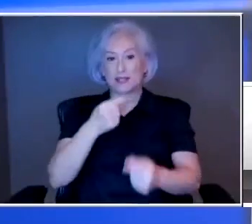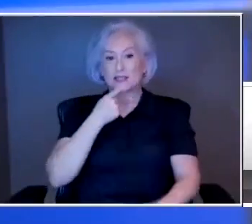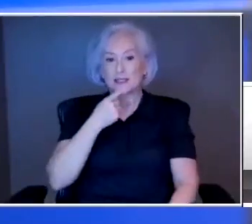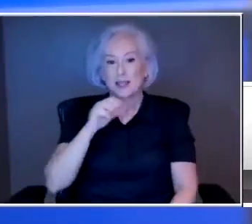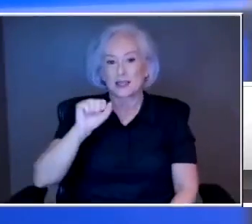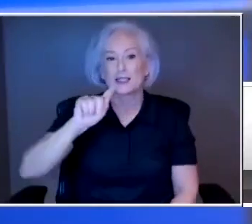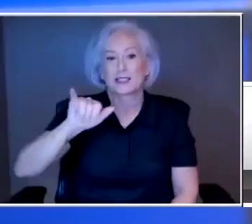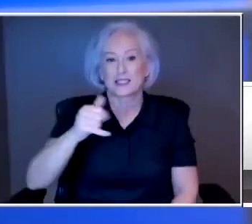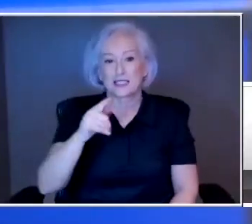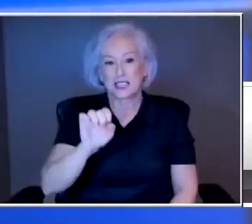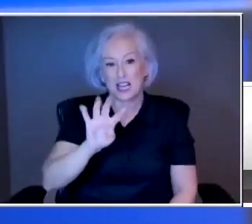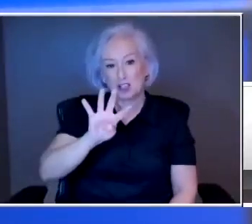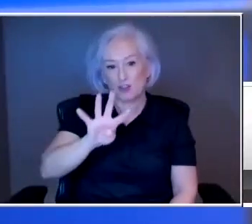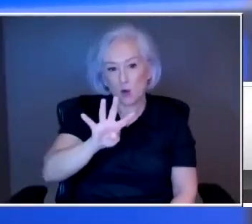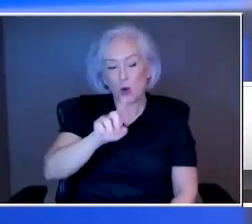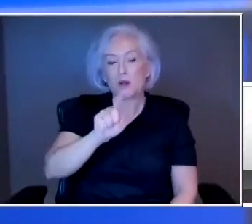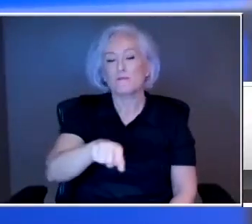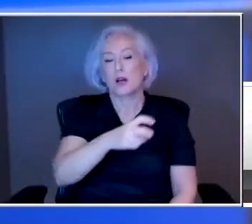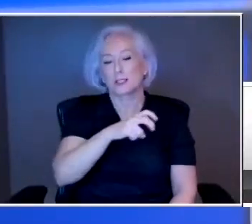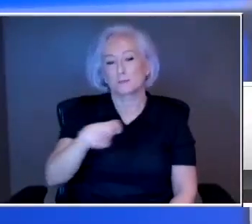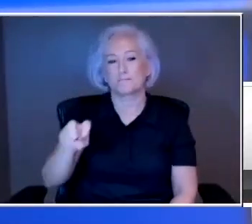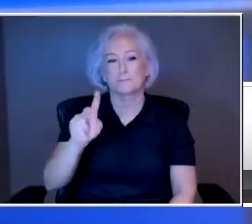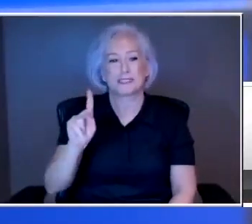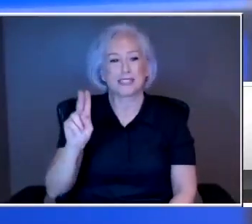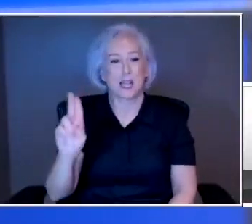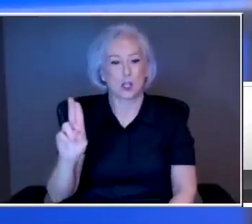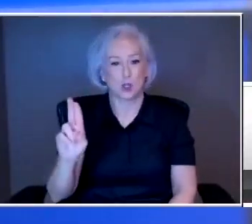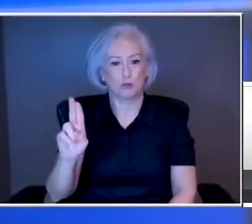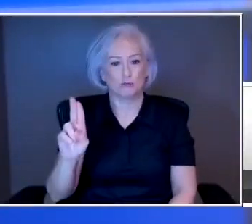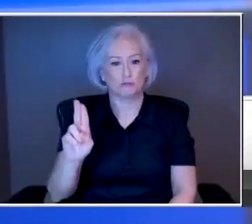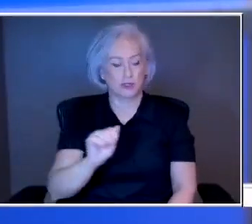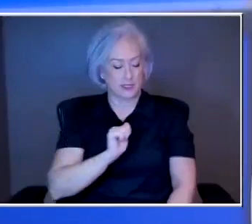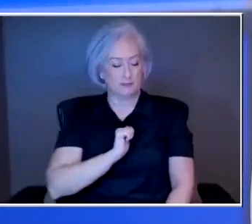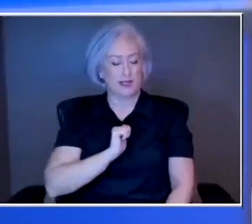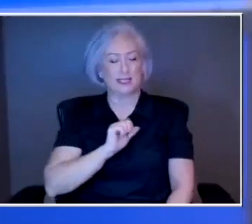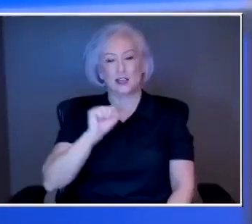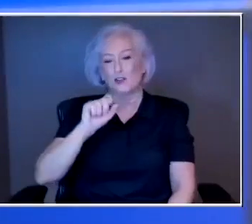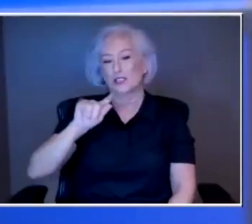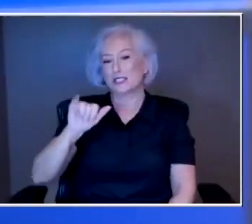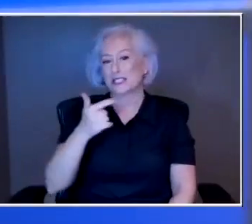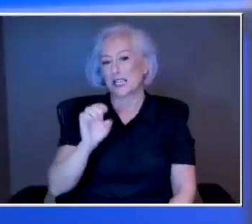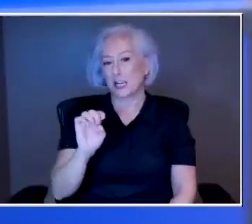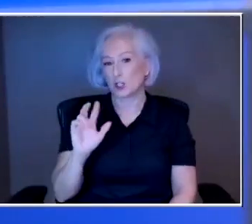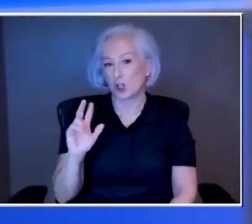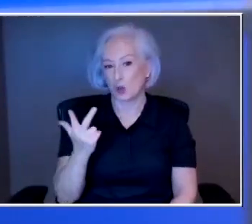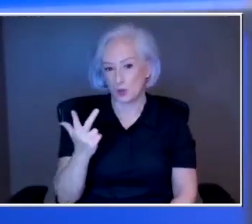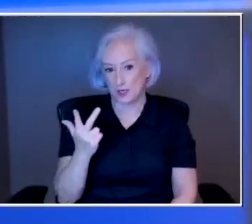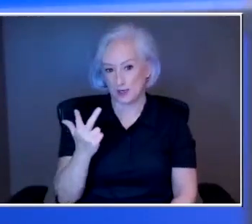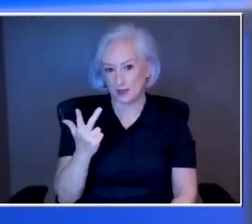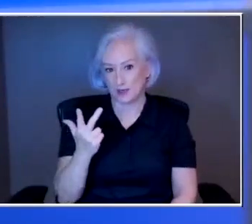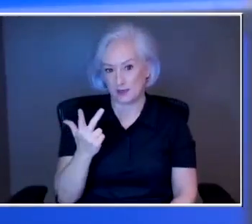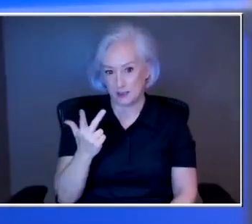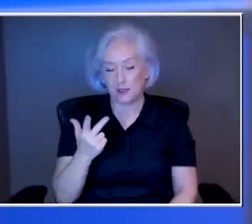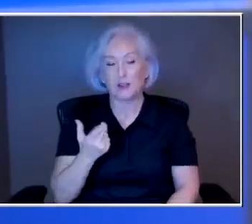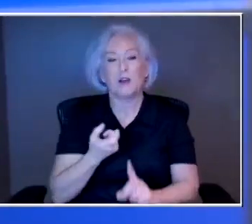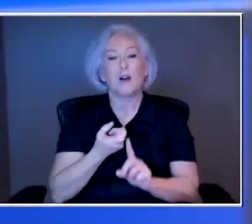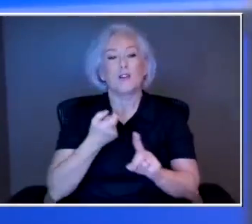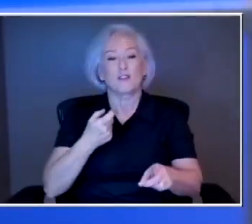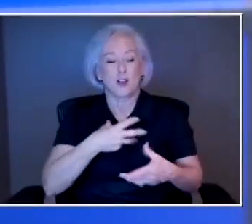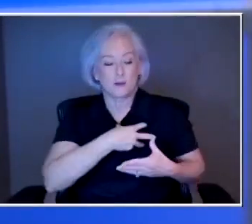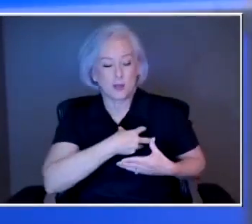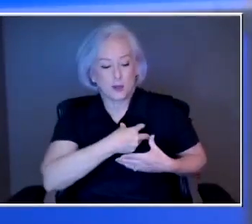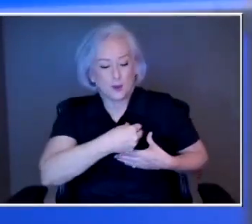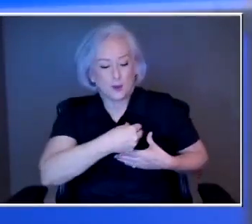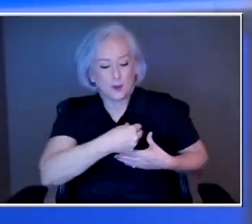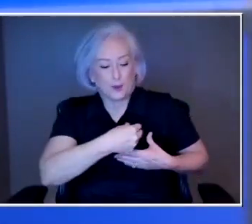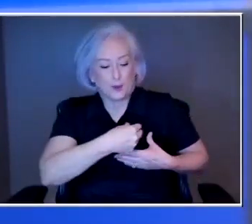KU. And I was stage 3. And through my biopsy and trying to come up with the results,